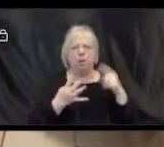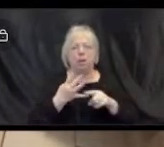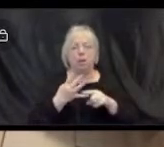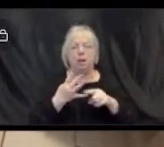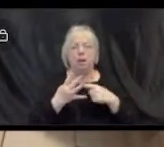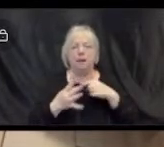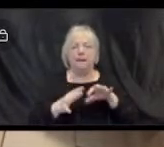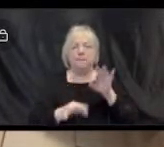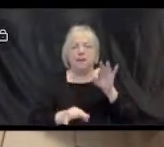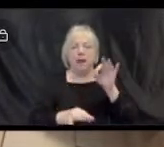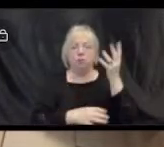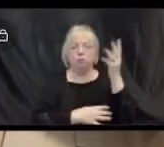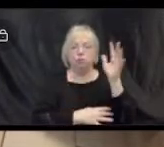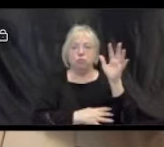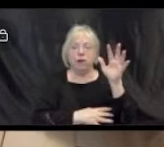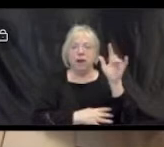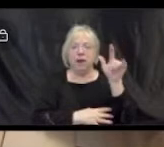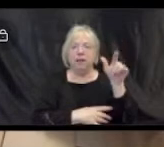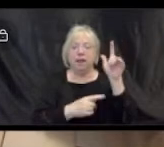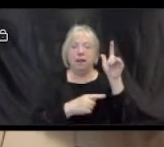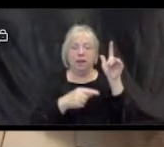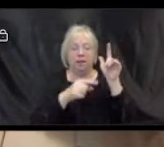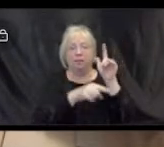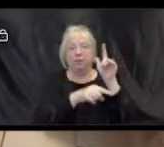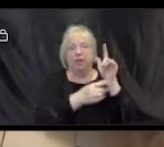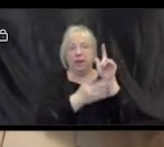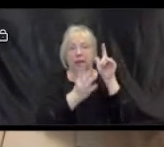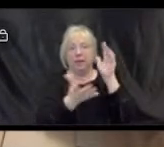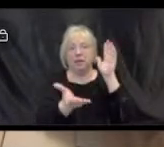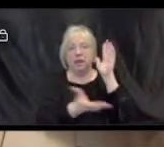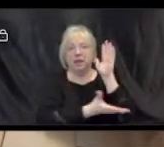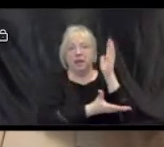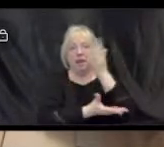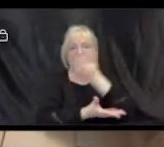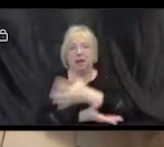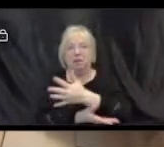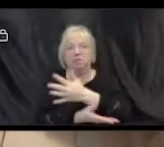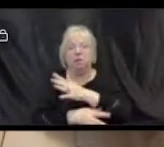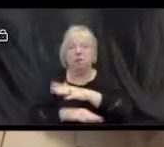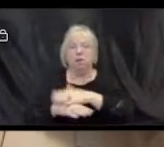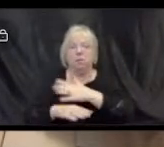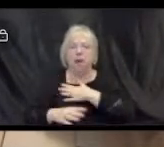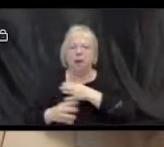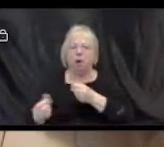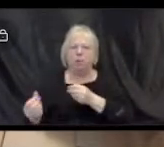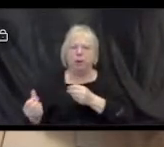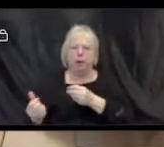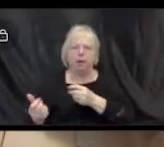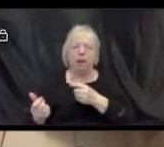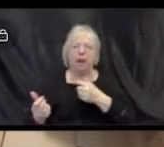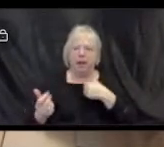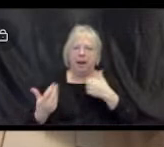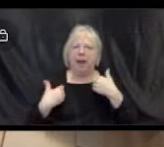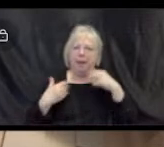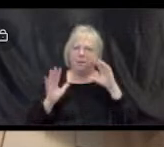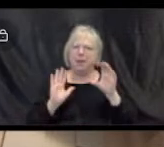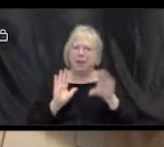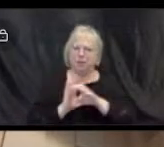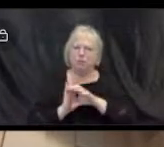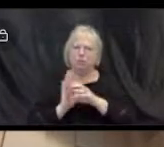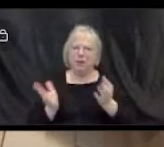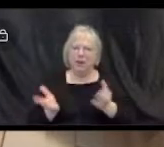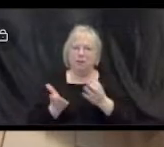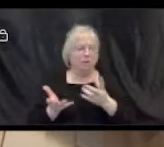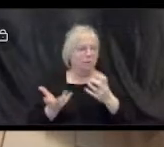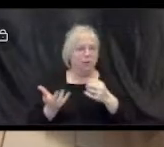found a tree that they had cut down and left on my property. And I have a picture here today, if anyone